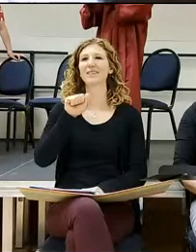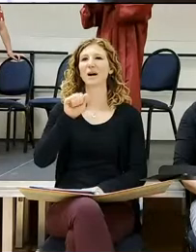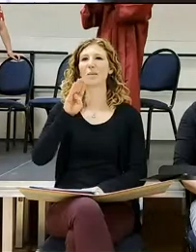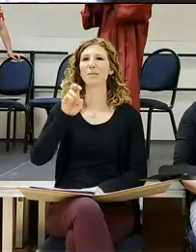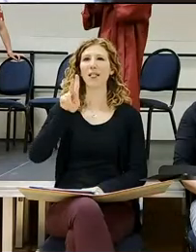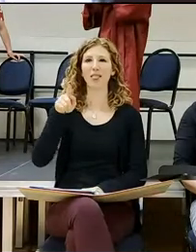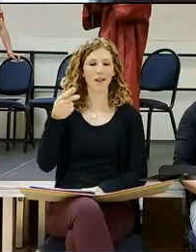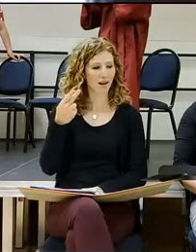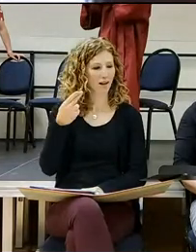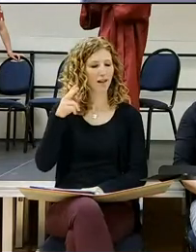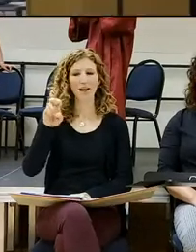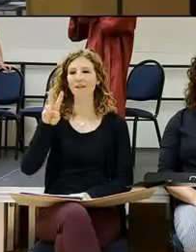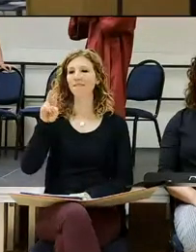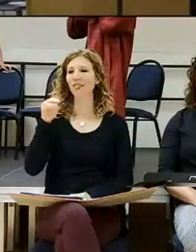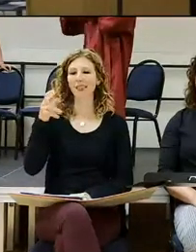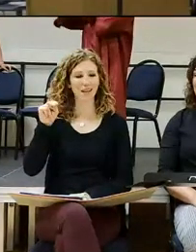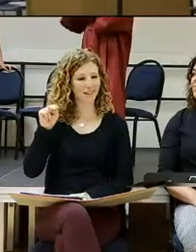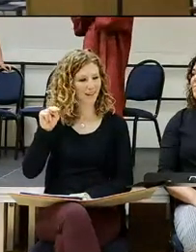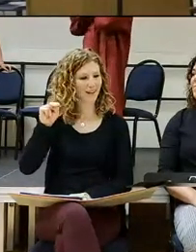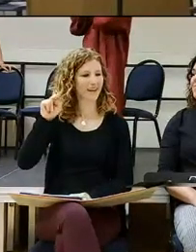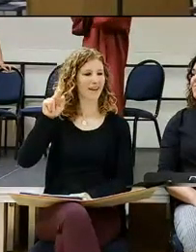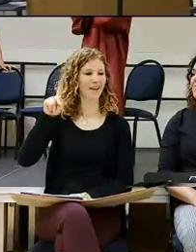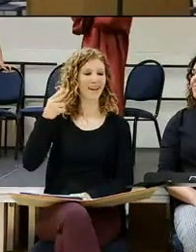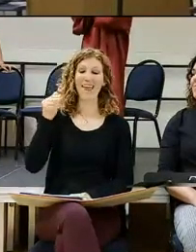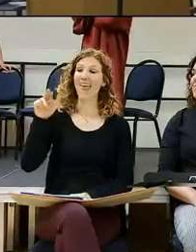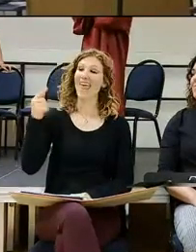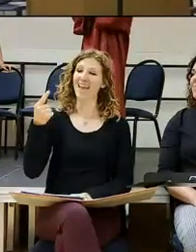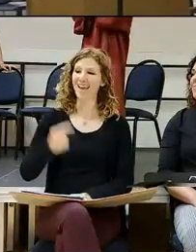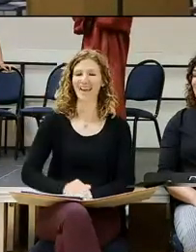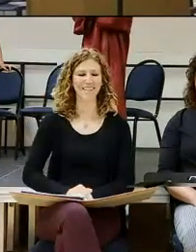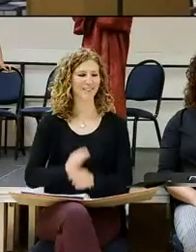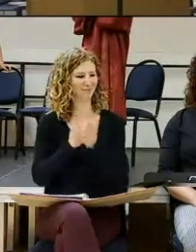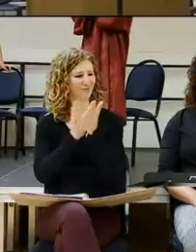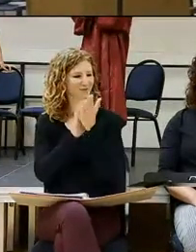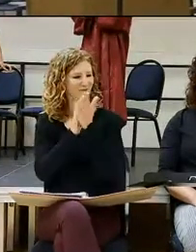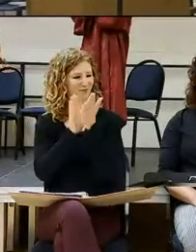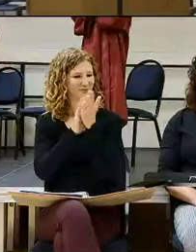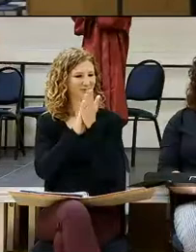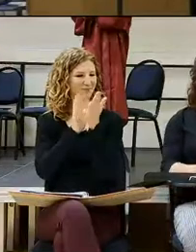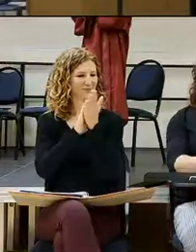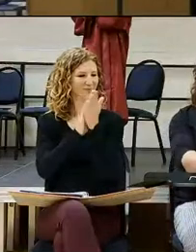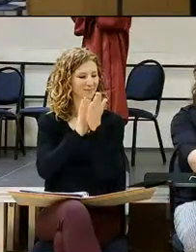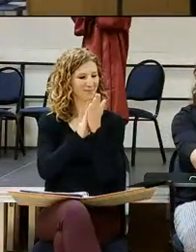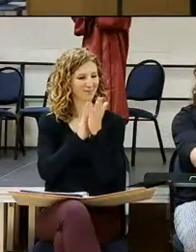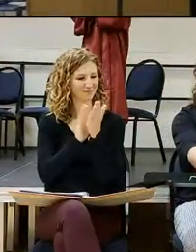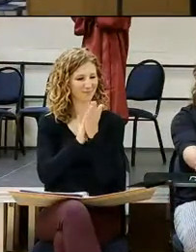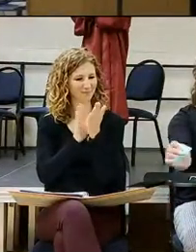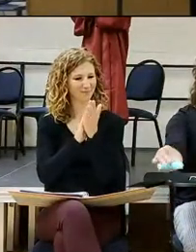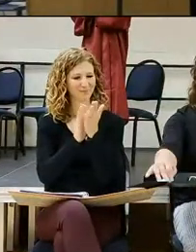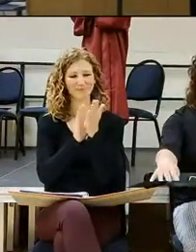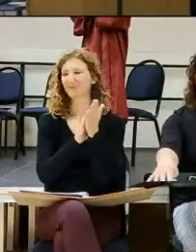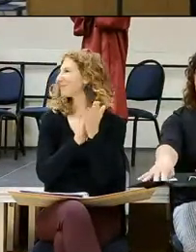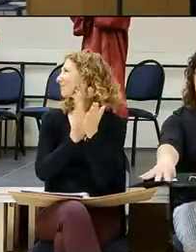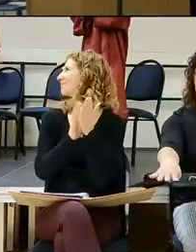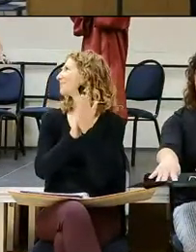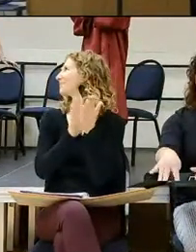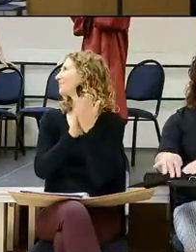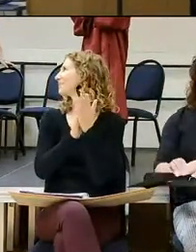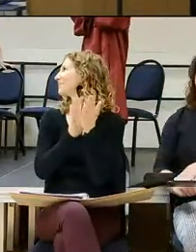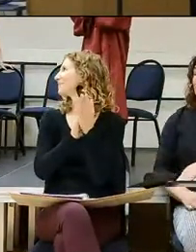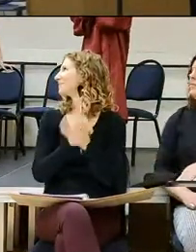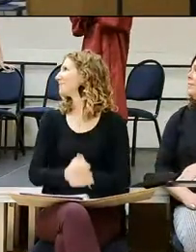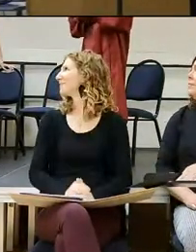Isabella Evelyn Kane. Isabella's walking to John. He hands it to her and then she walks backwards to where she